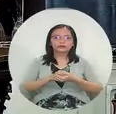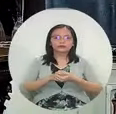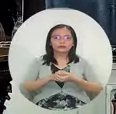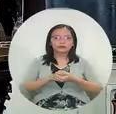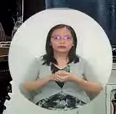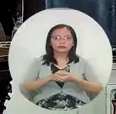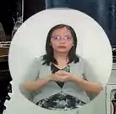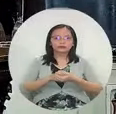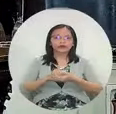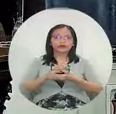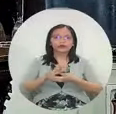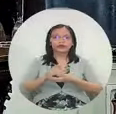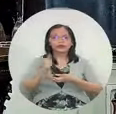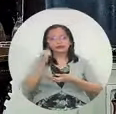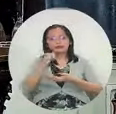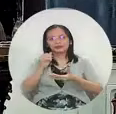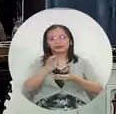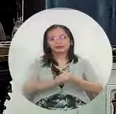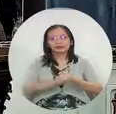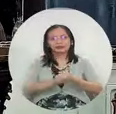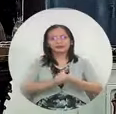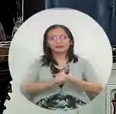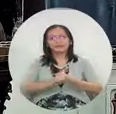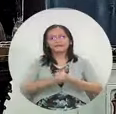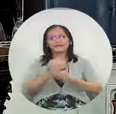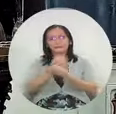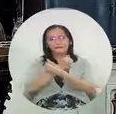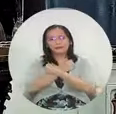ati mana sa inyong mga bana?